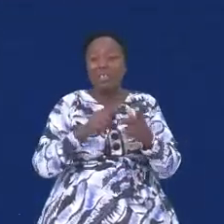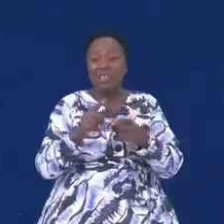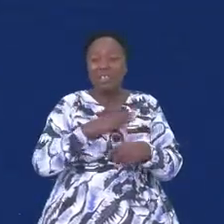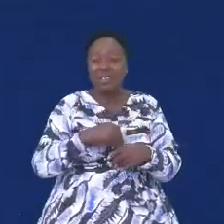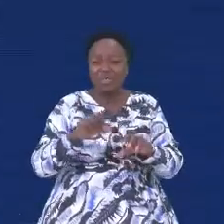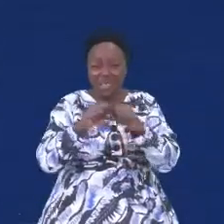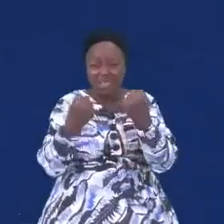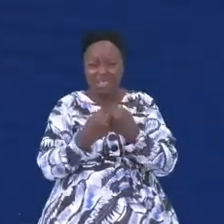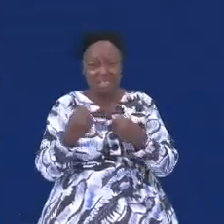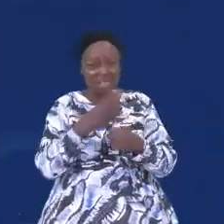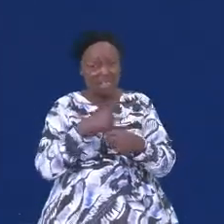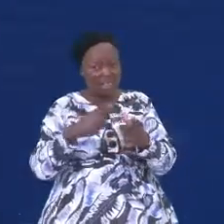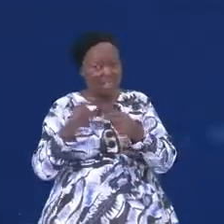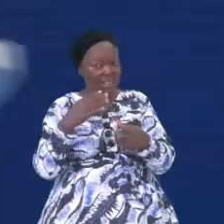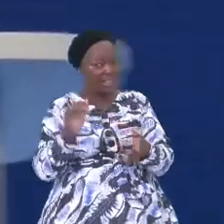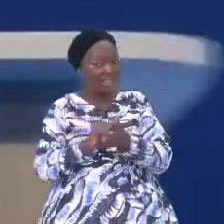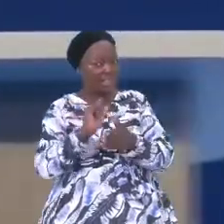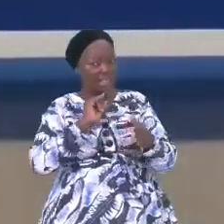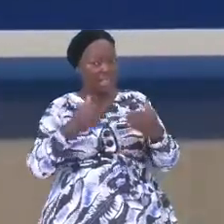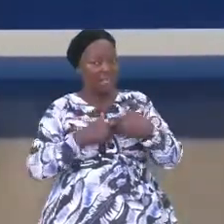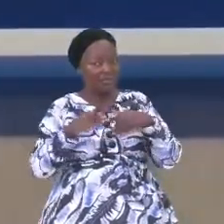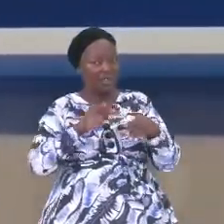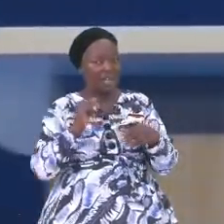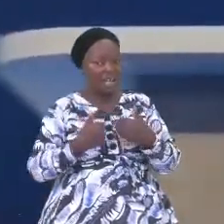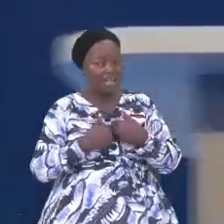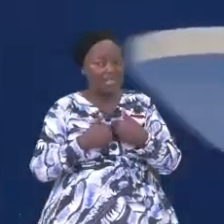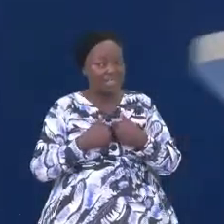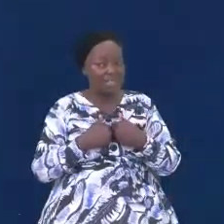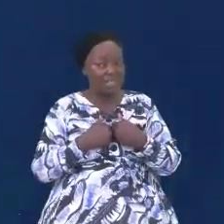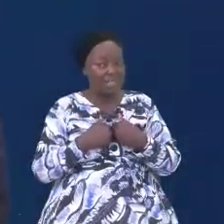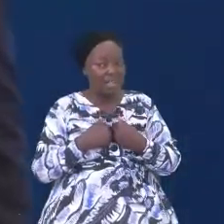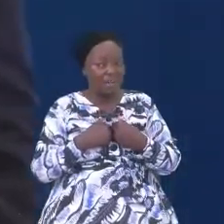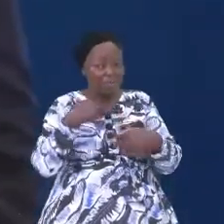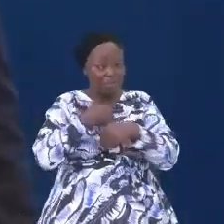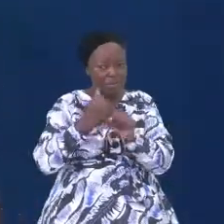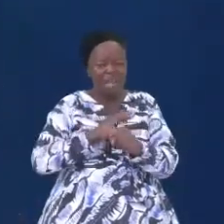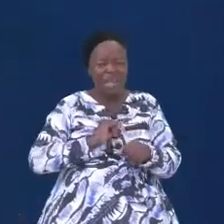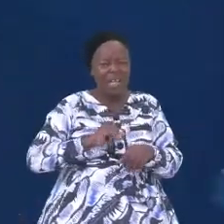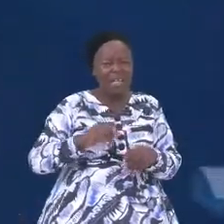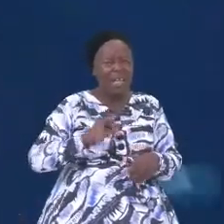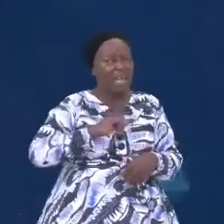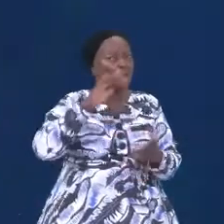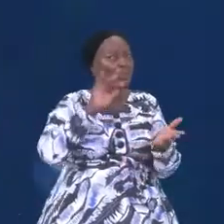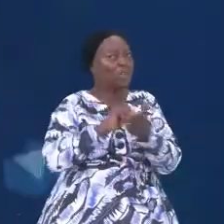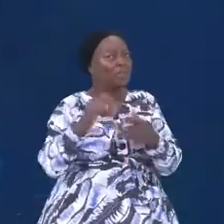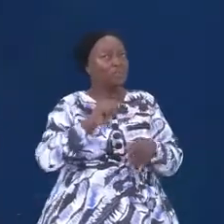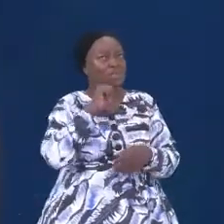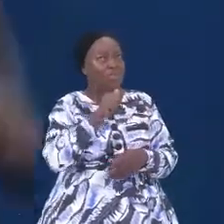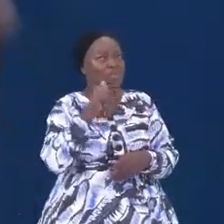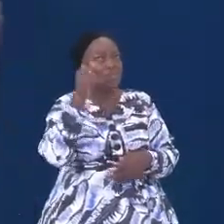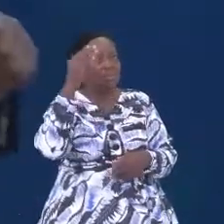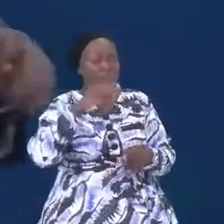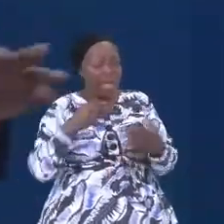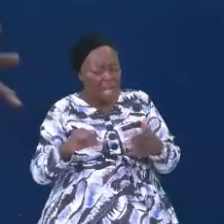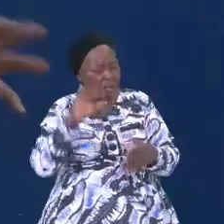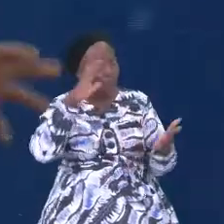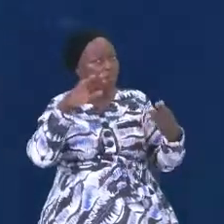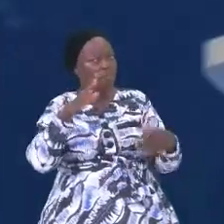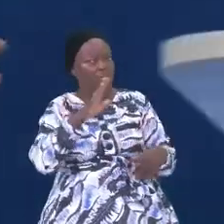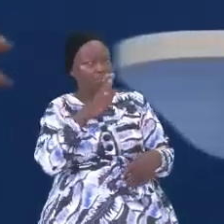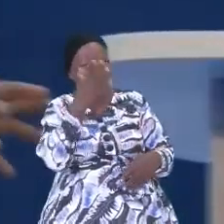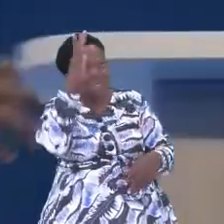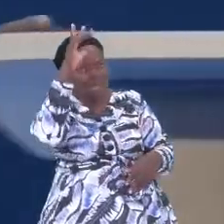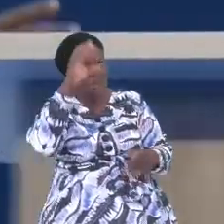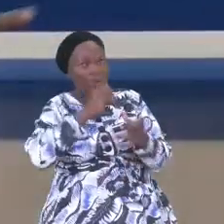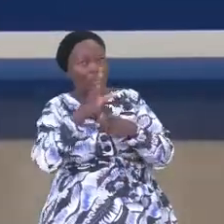I've done, I've joined the cult. I hope daddy will not know this. Mommy will not know this. I've gone